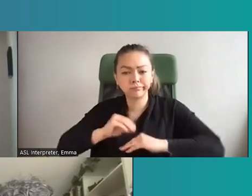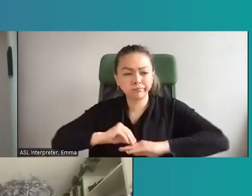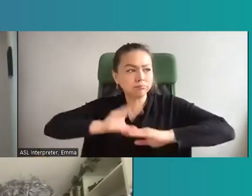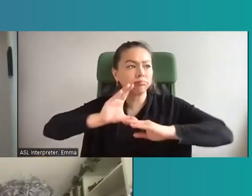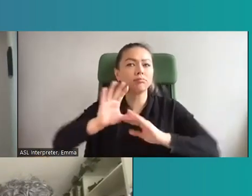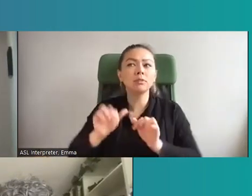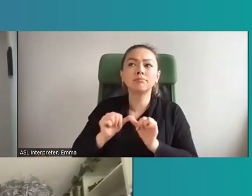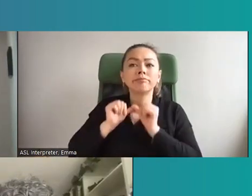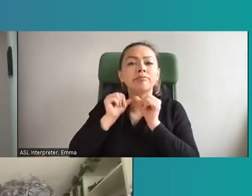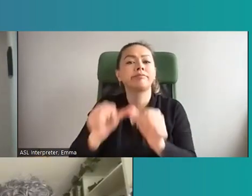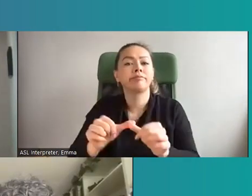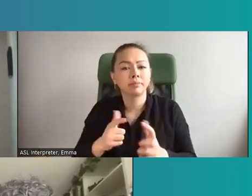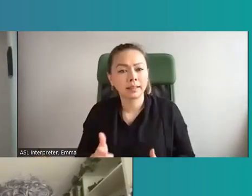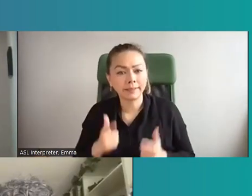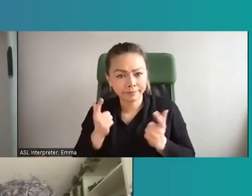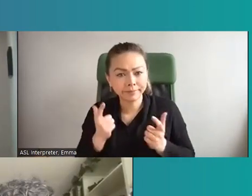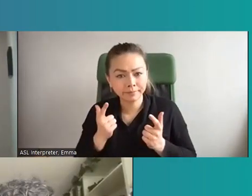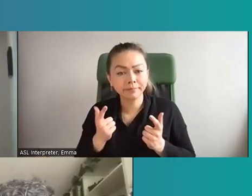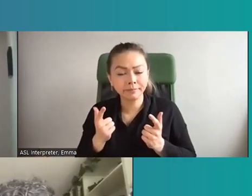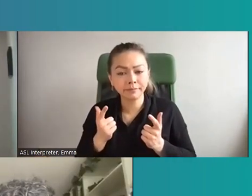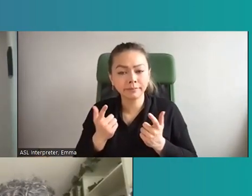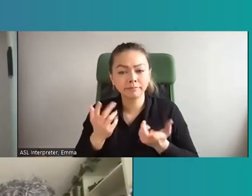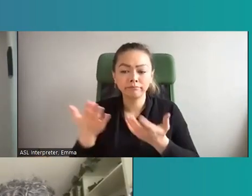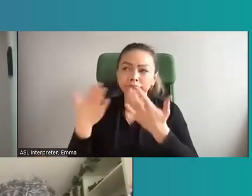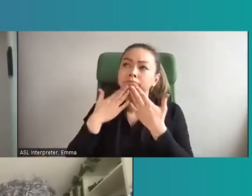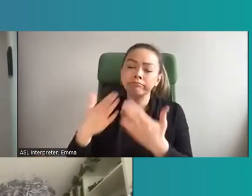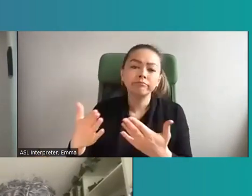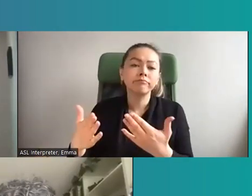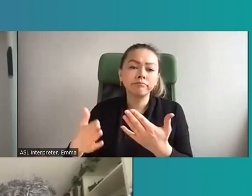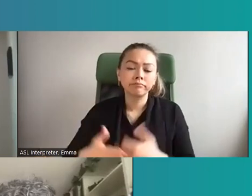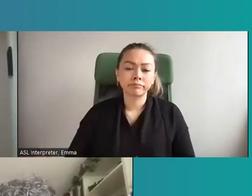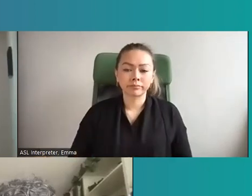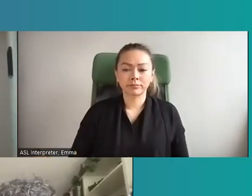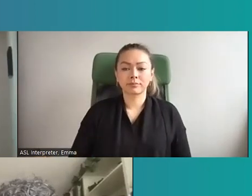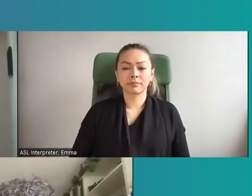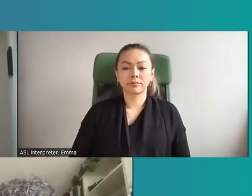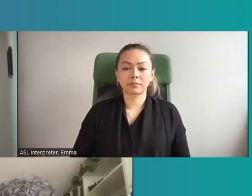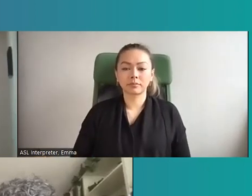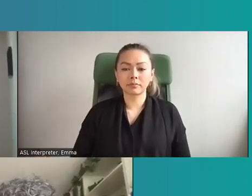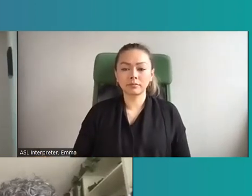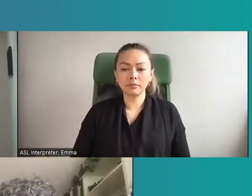And so we say, let it be that way in our minds. And next we turn our minds